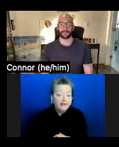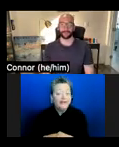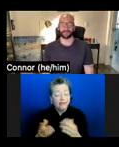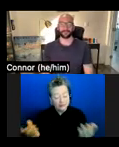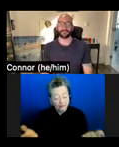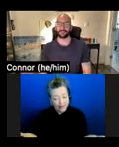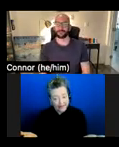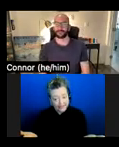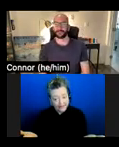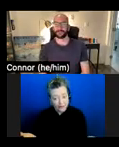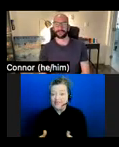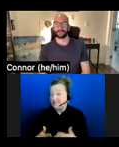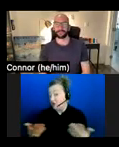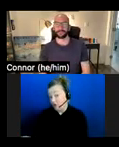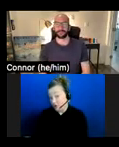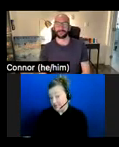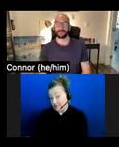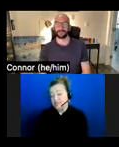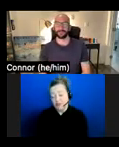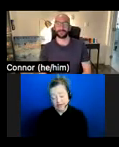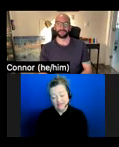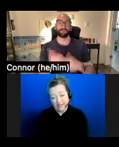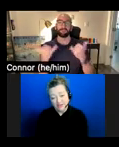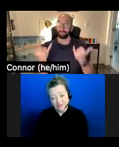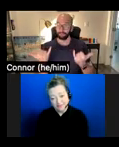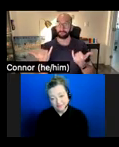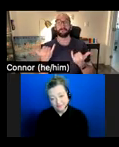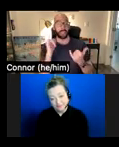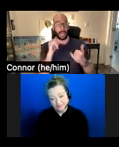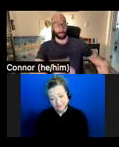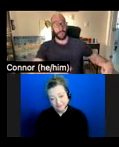on. It'll be quite easy for you because then all you see is Creative Connector.